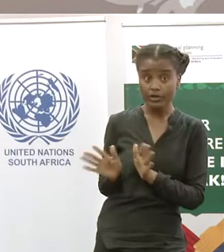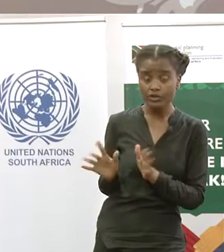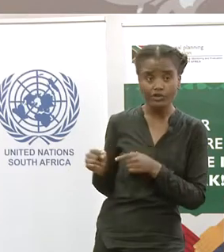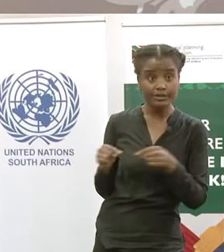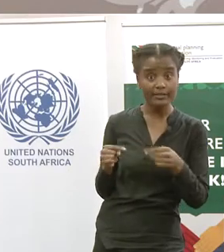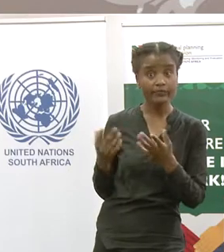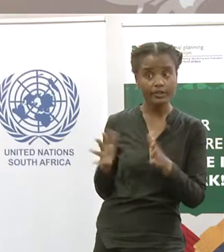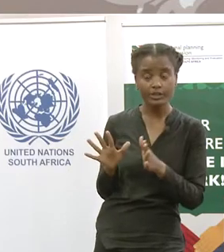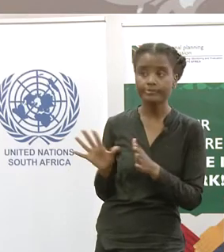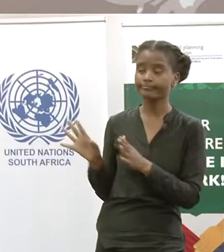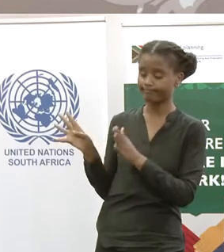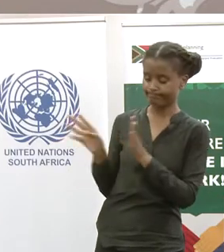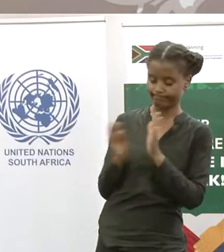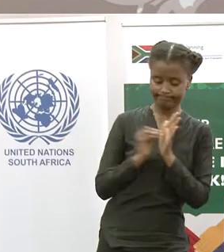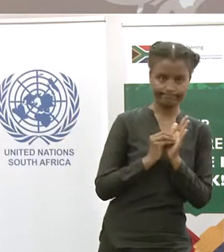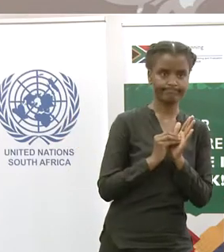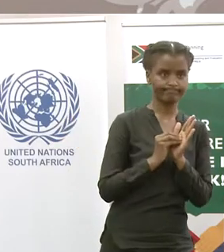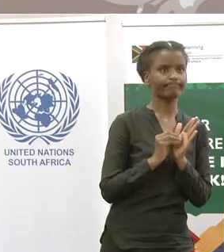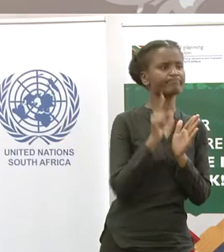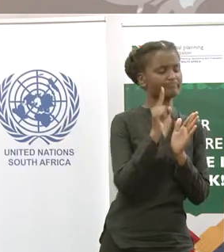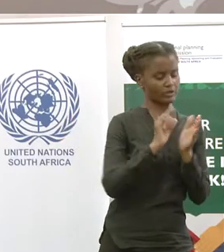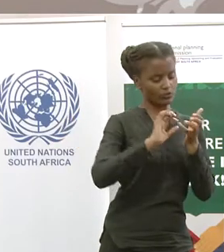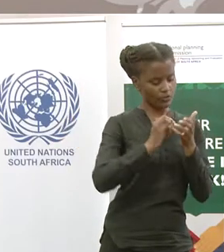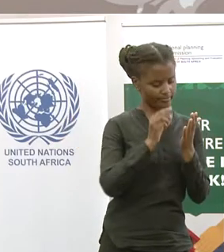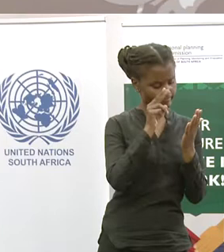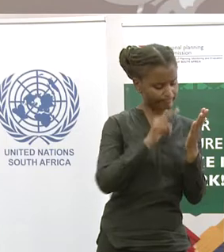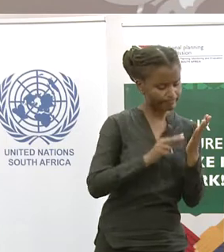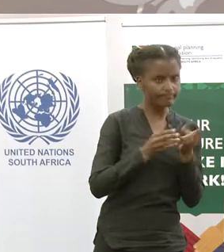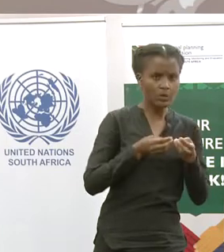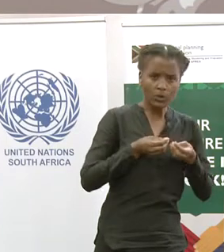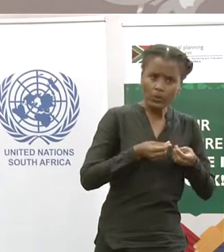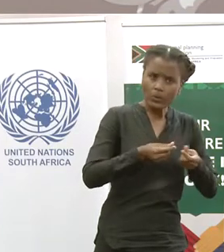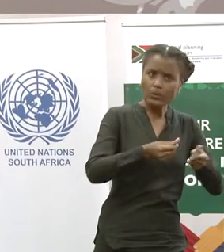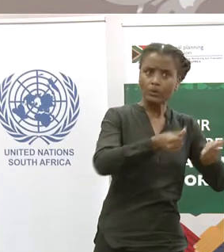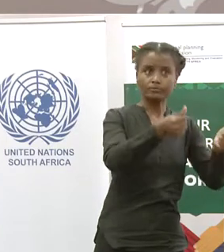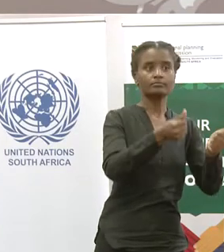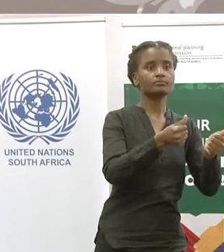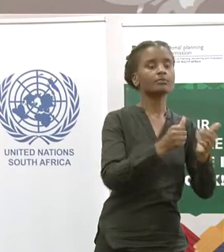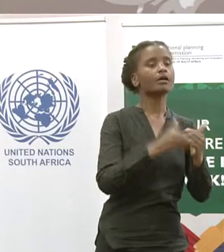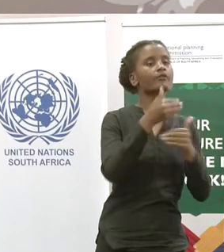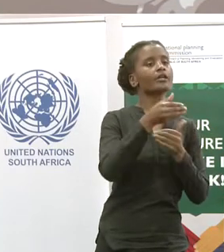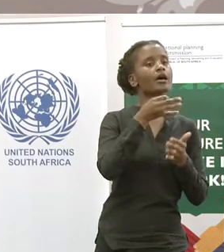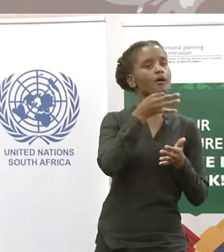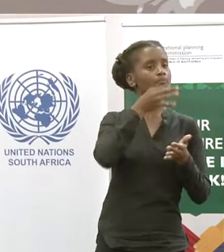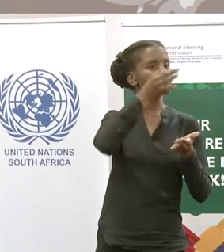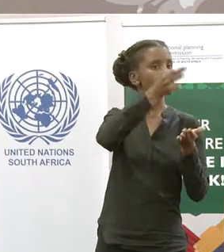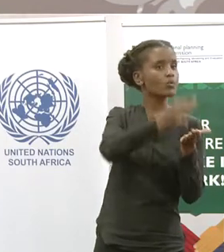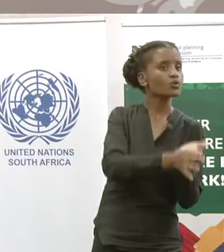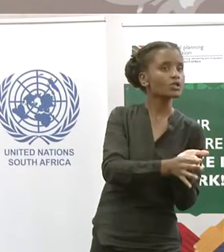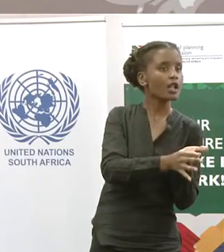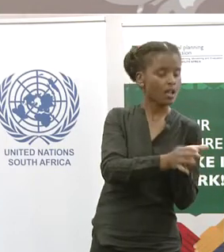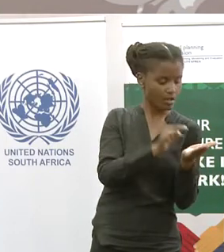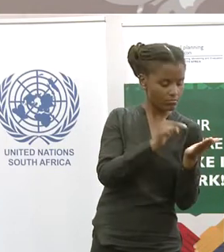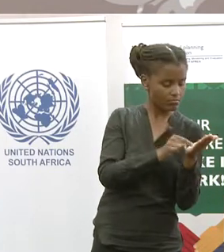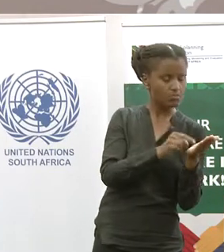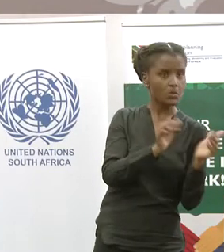debates, in order to refine them and to come up with concrete policy proposals that can then be infiltrated back into the system